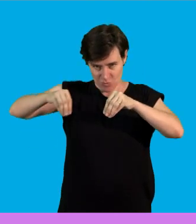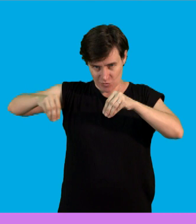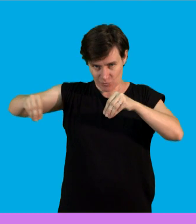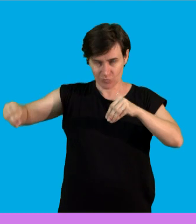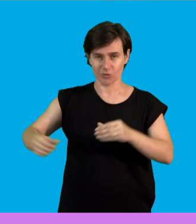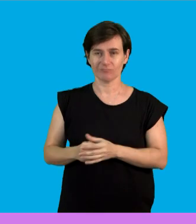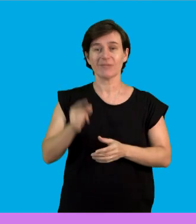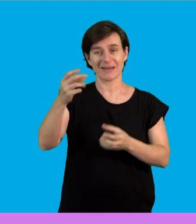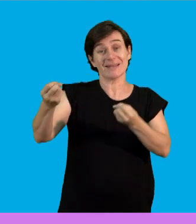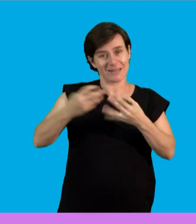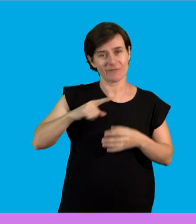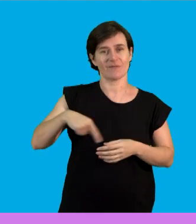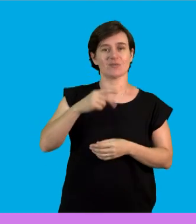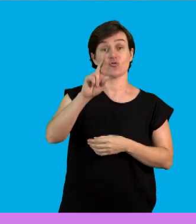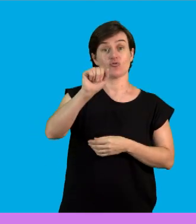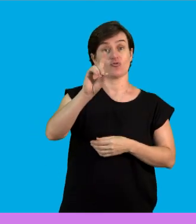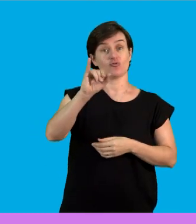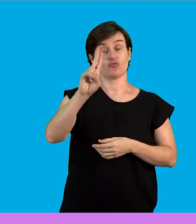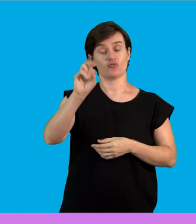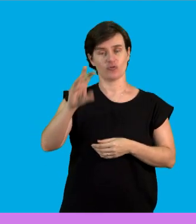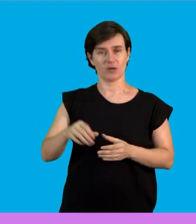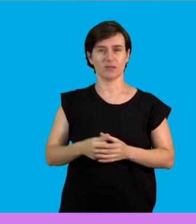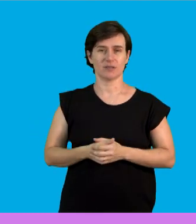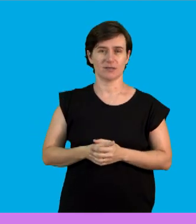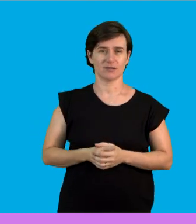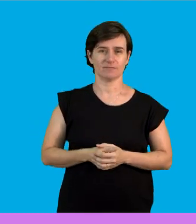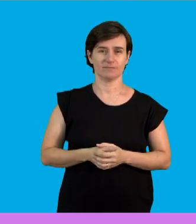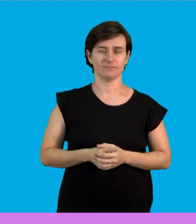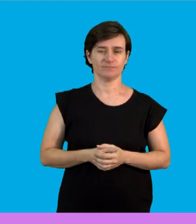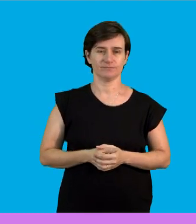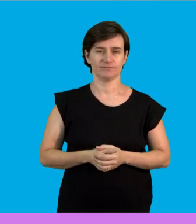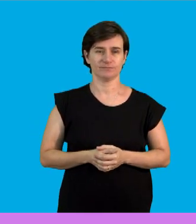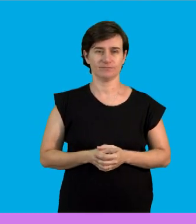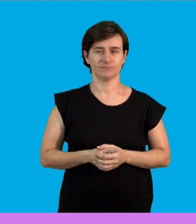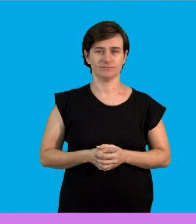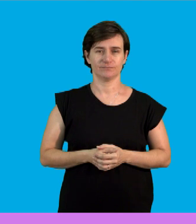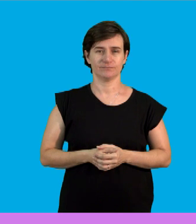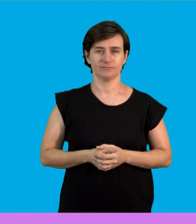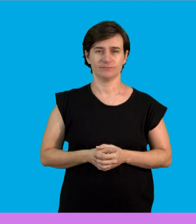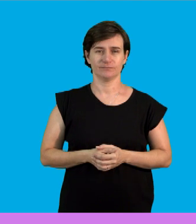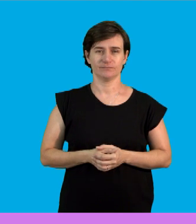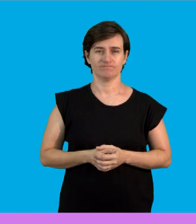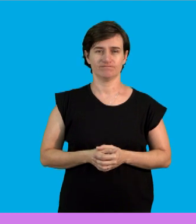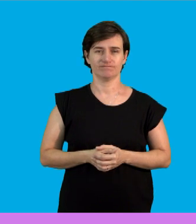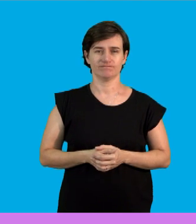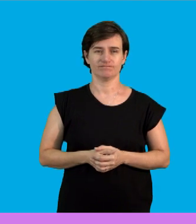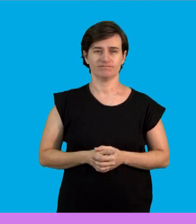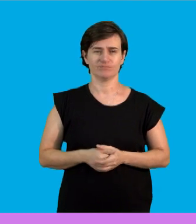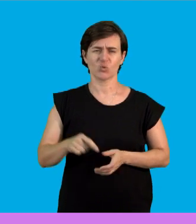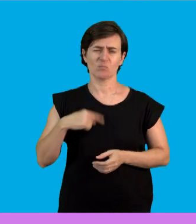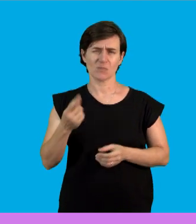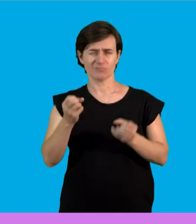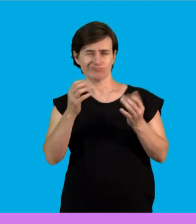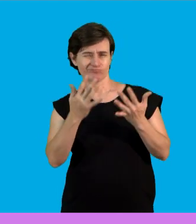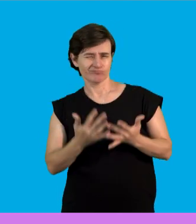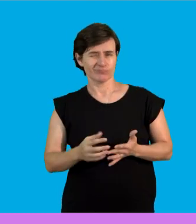they gave us the radius. So there is the reels. So now we first need to